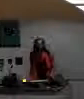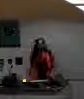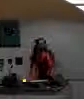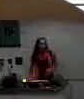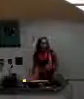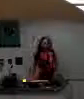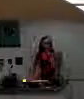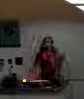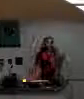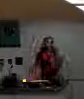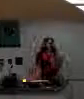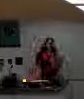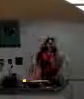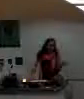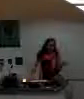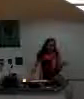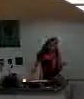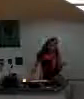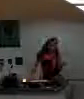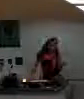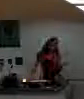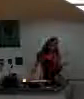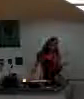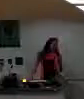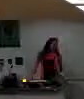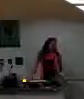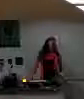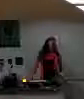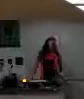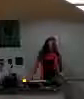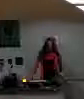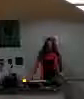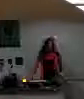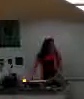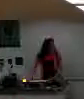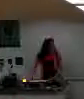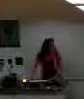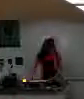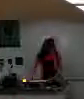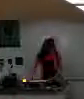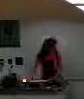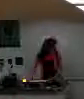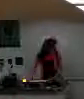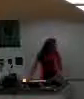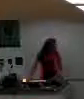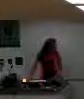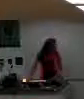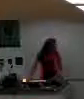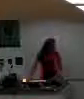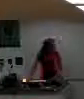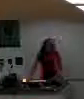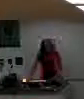And I wanted to say thank you to my colleagues from the LSE, obviously, who are in this room. Bart has been